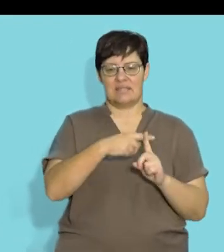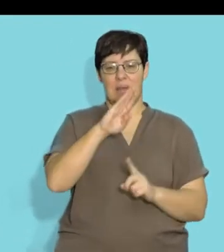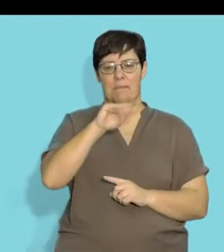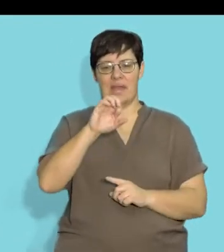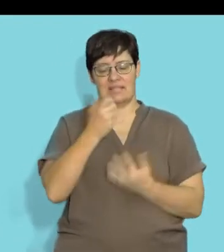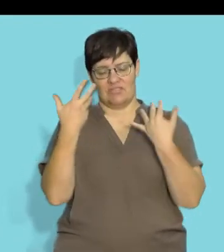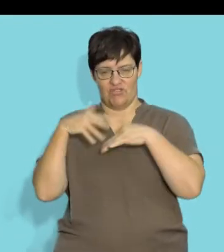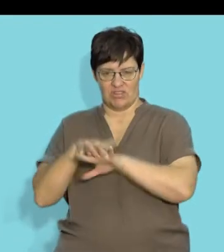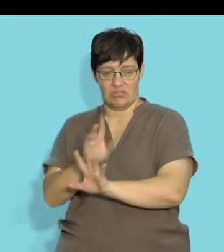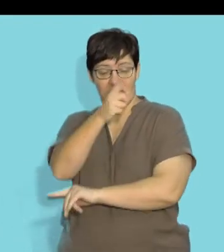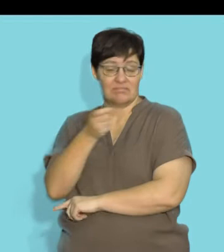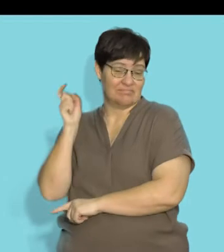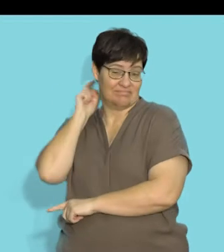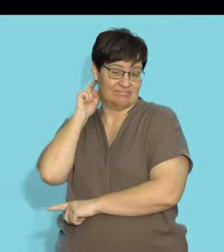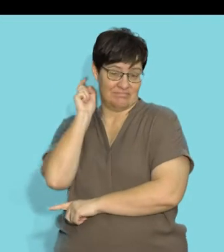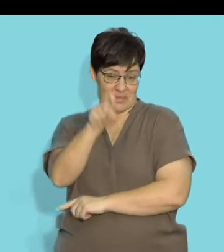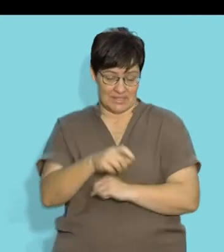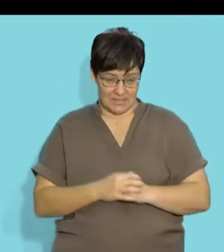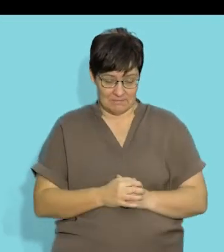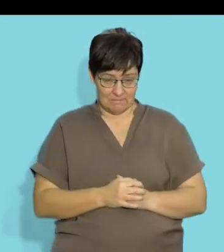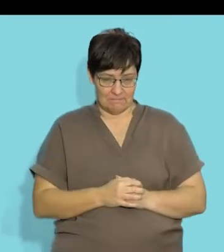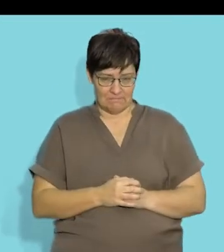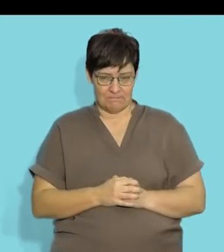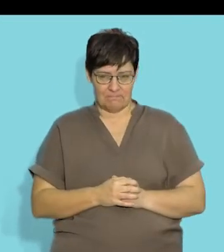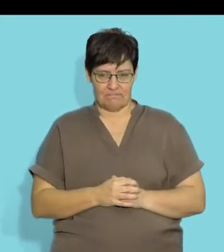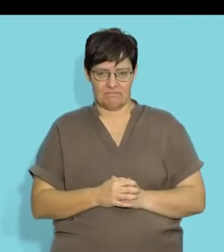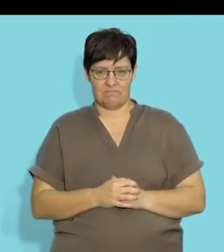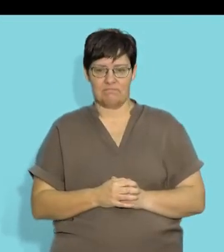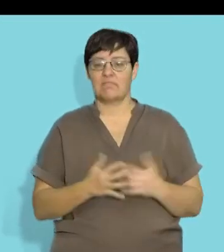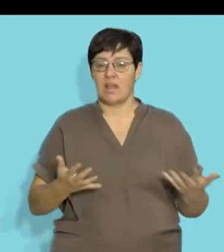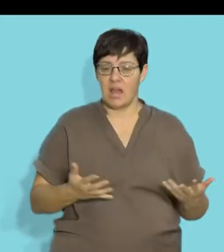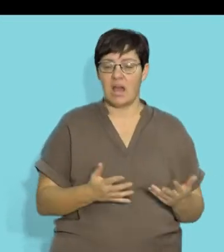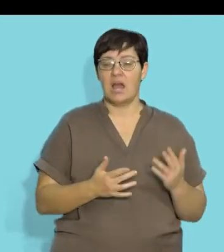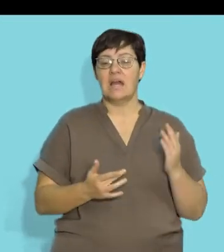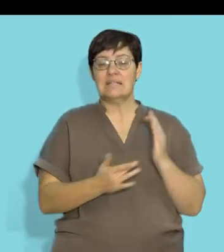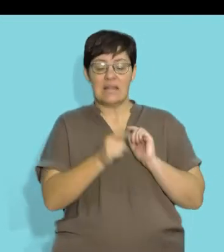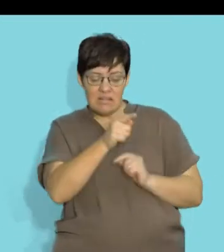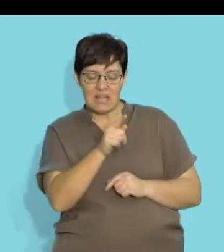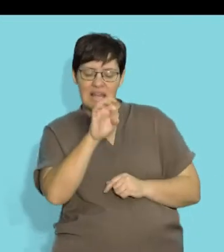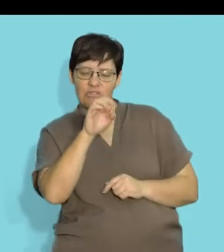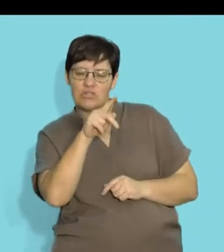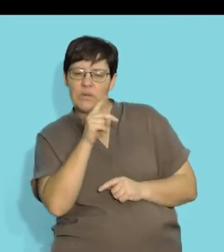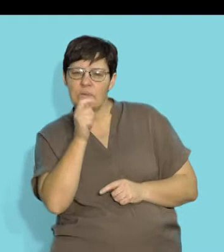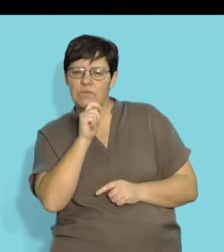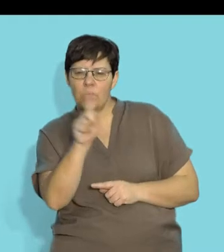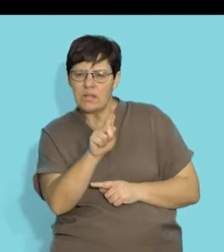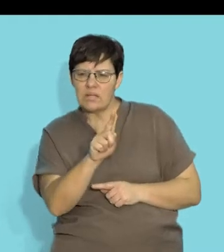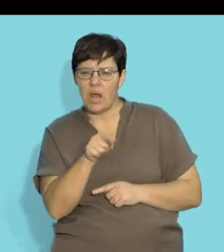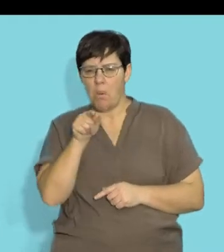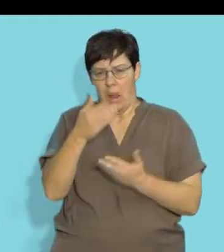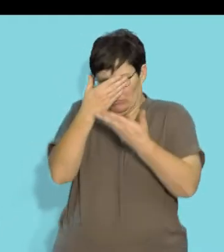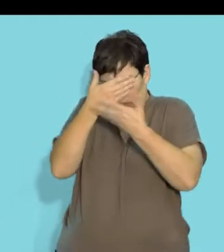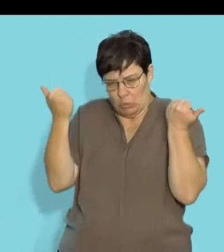acid-base reaction that we need to be mindful of. Okay, so ordinarily, a titration is used to determine